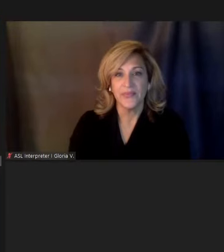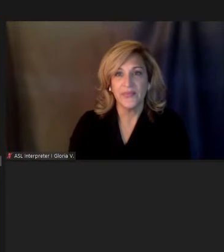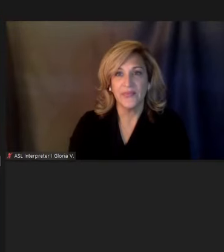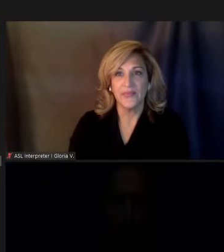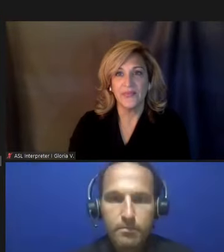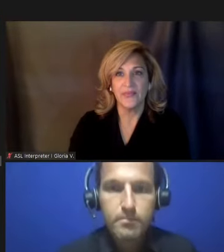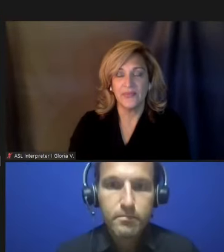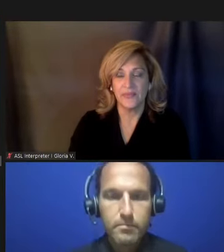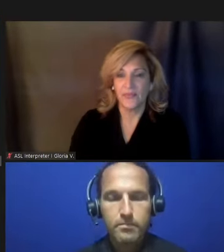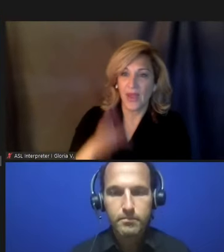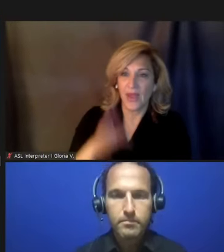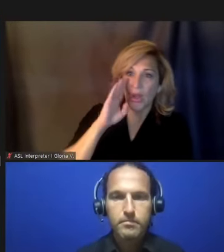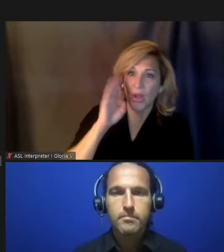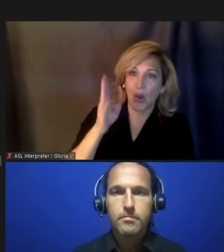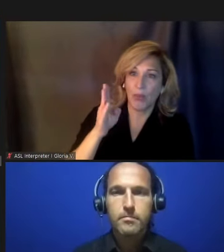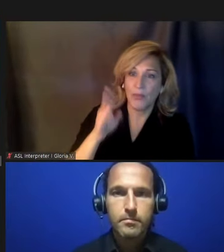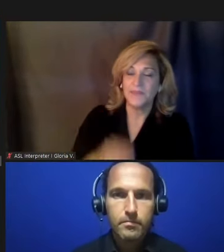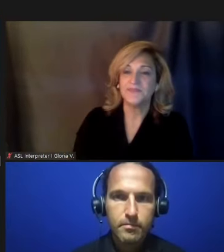Hello.